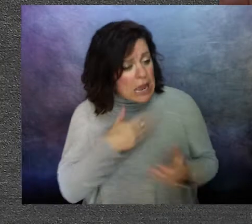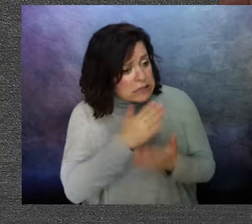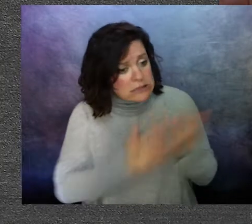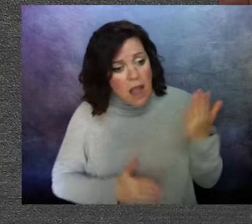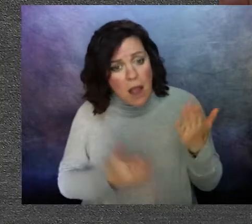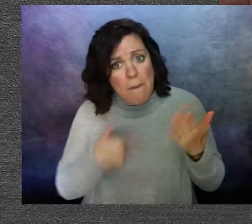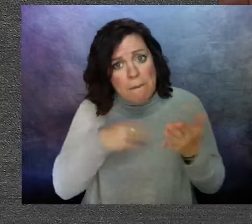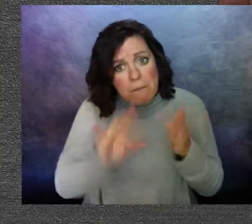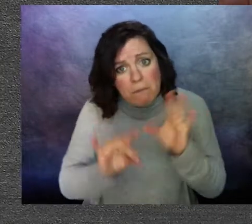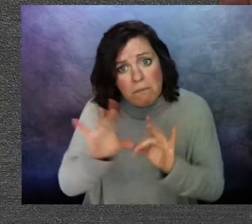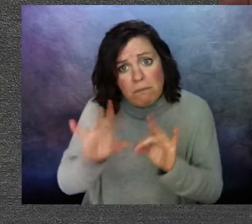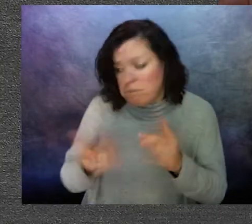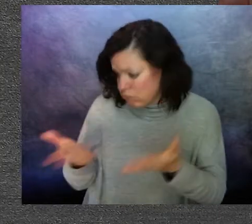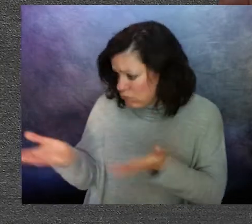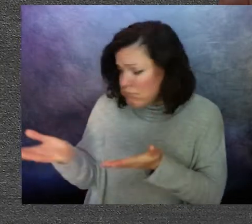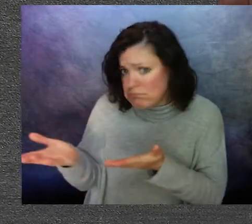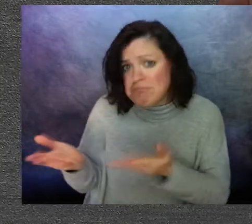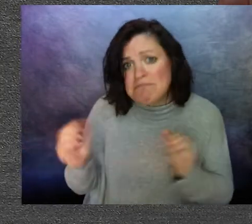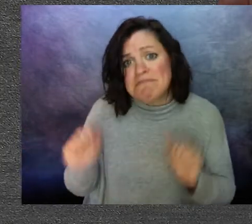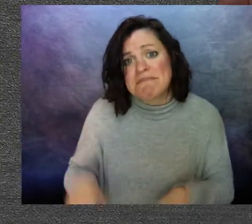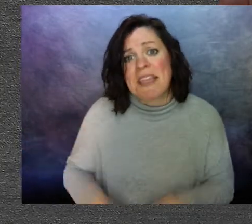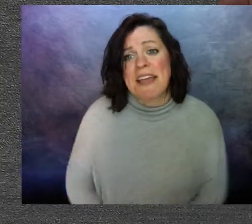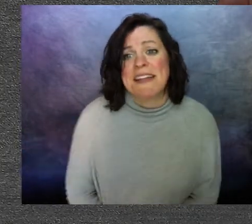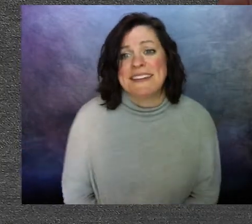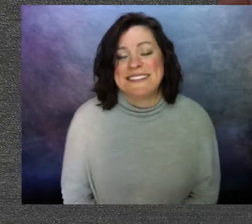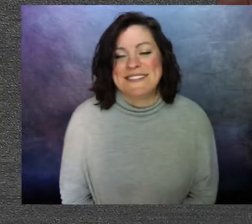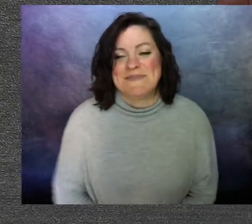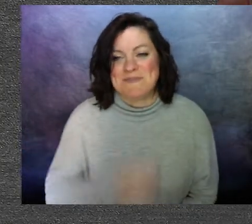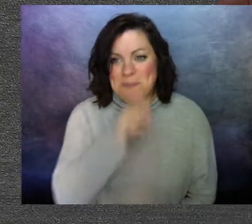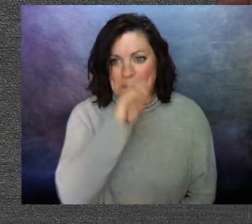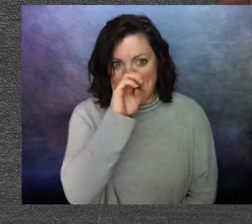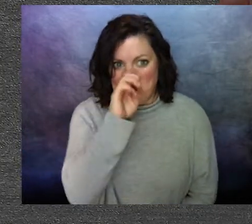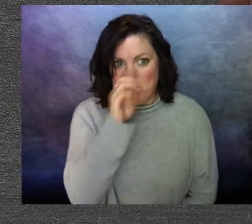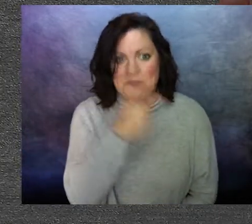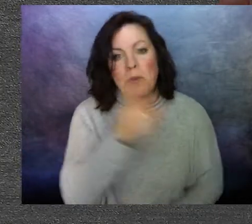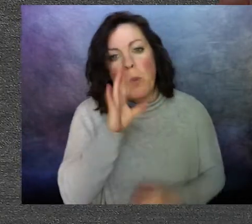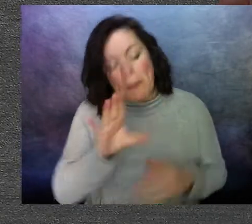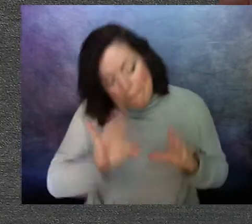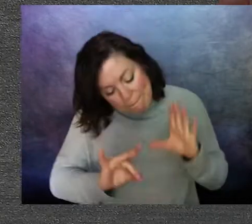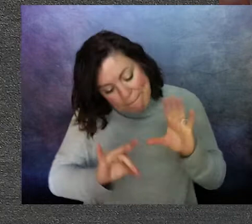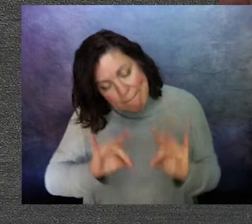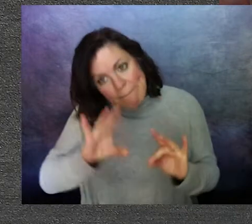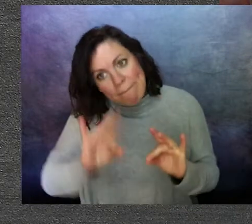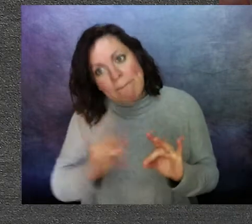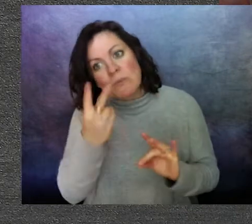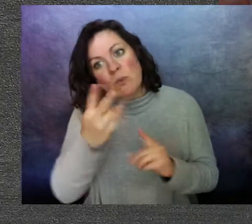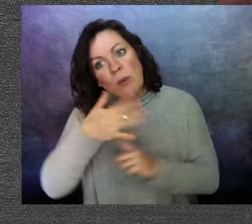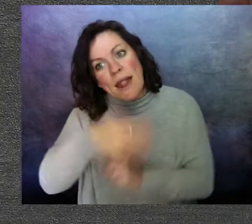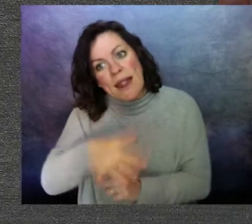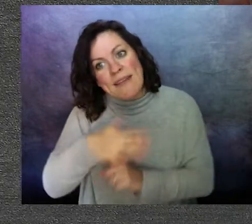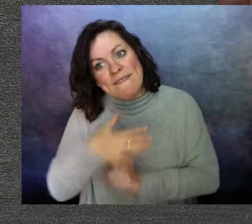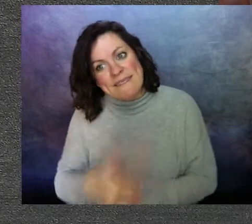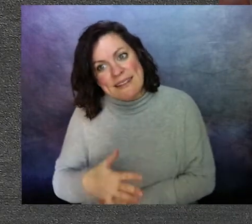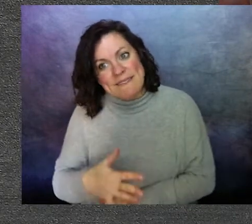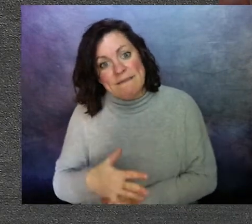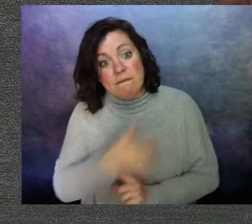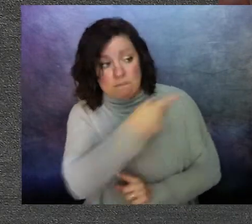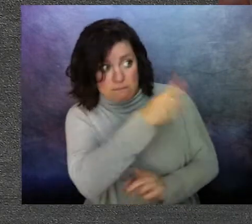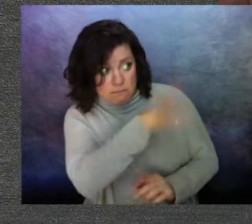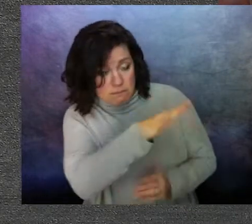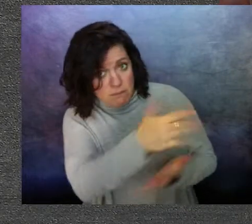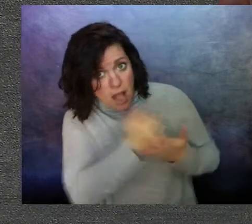on? Absolutely. That's fun. When you're creative. I'm going to put one right here and right here. Love it. Okay, now do you need help with the